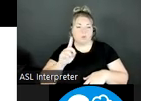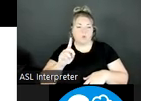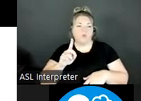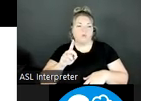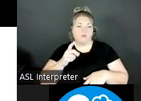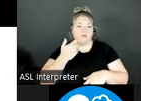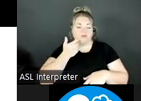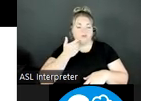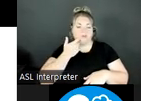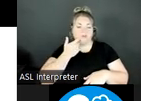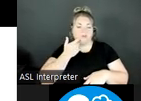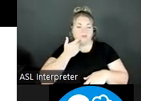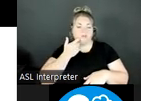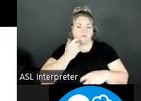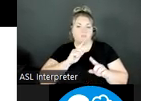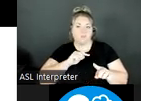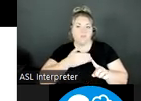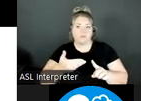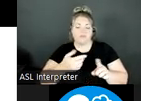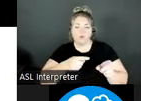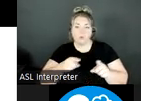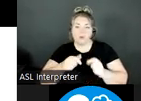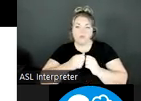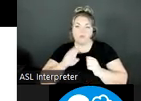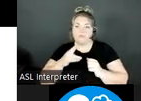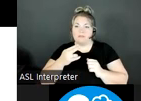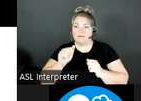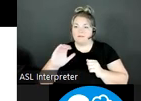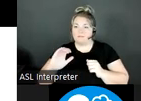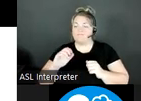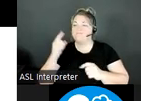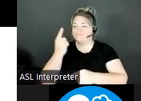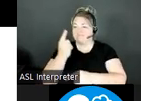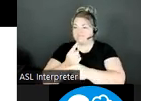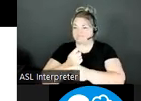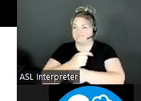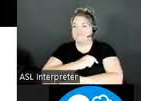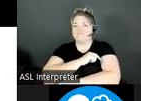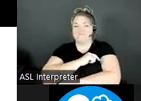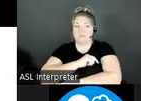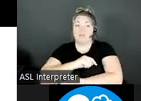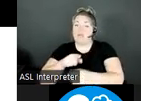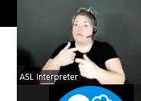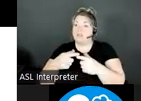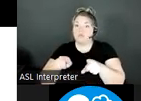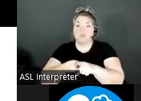just report things that are going on with the BHAAC. Yeah. And then you'll do the same